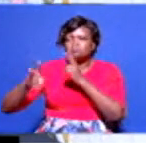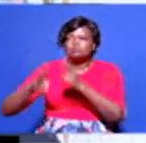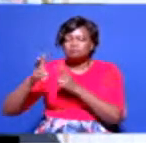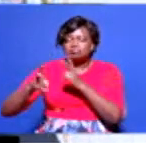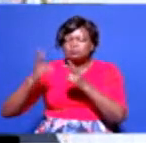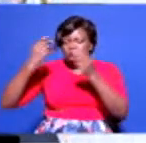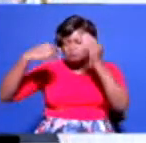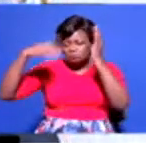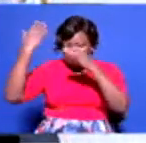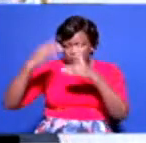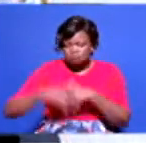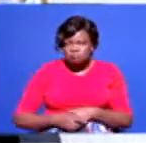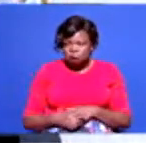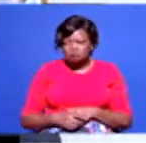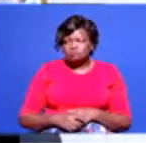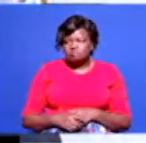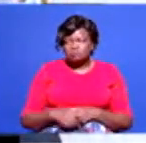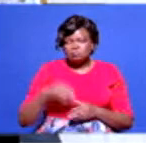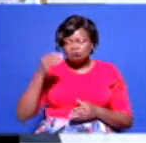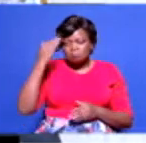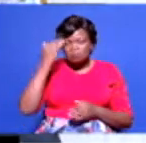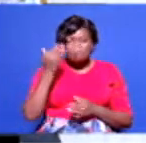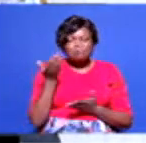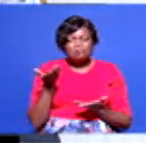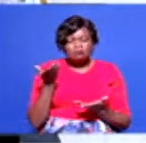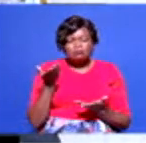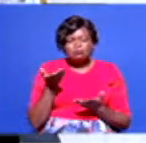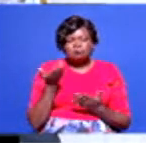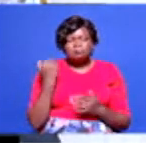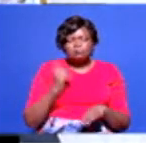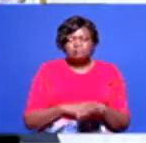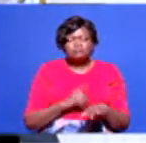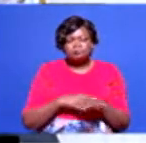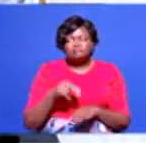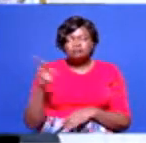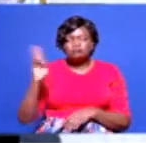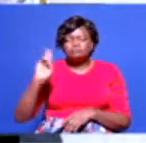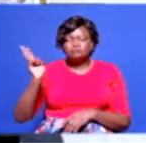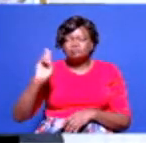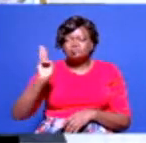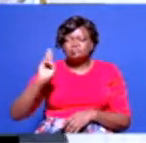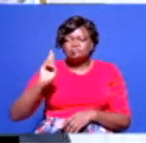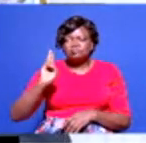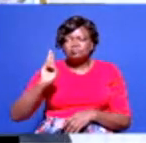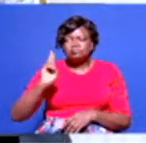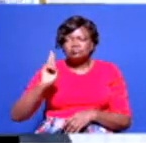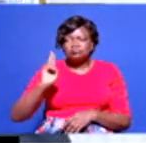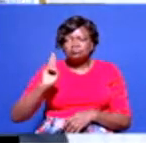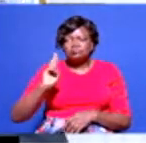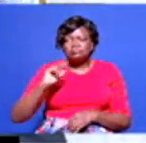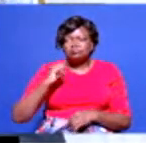universities. You remember, like during the referendum of